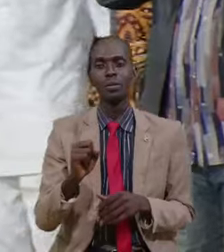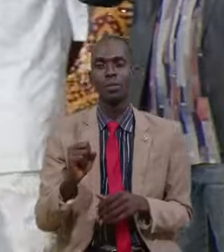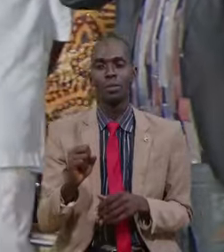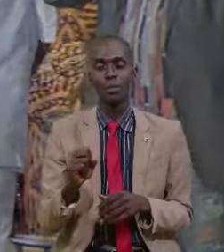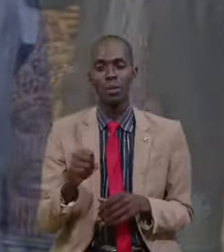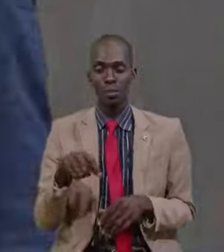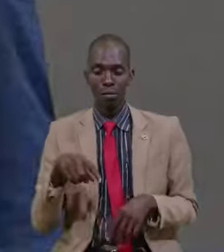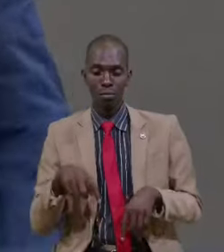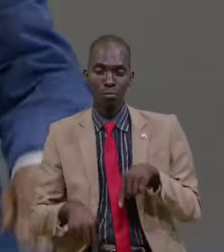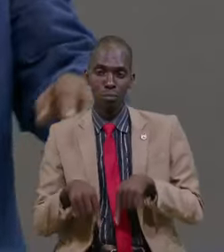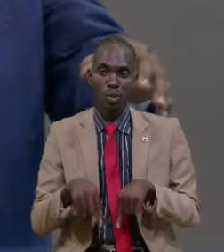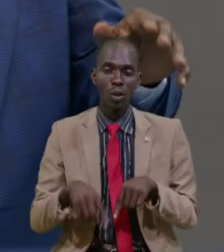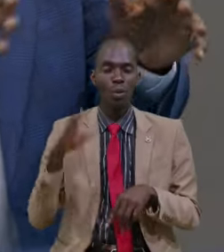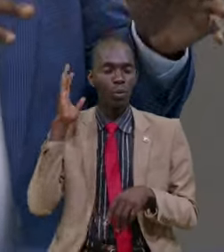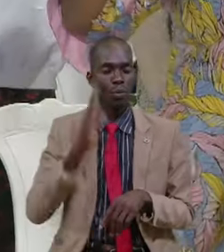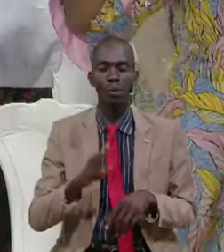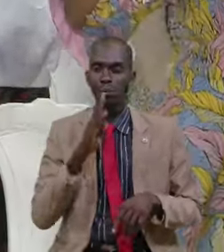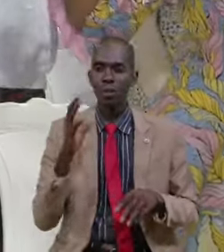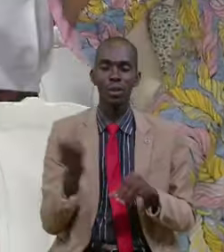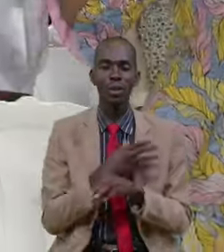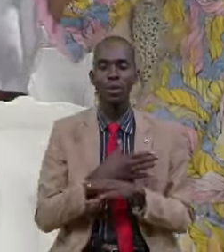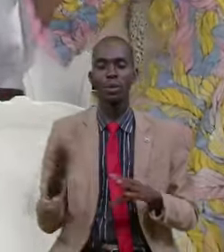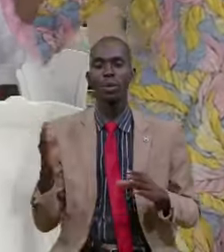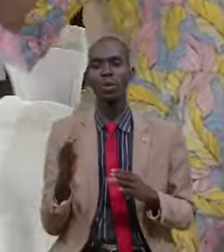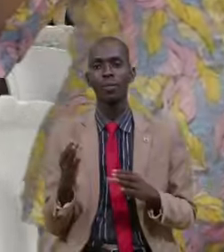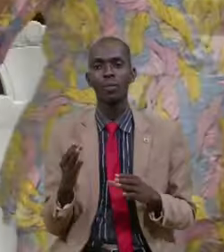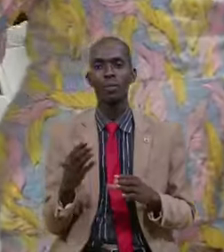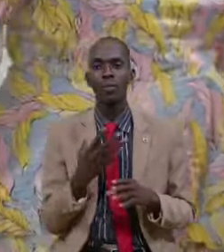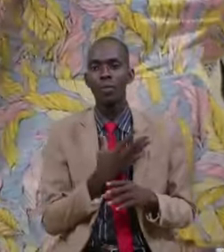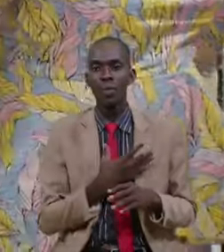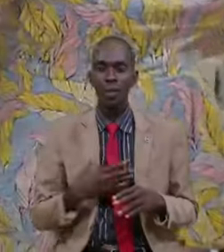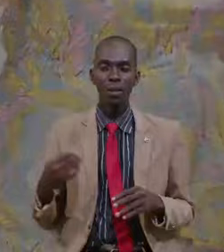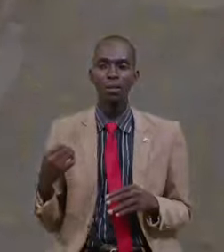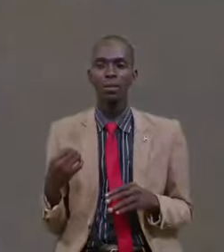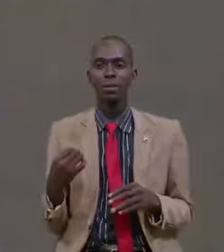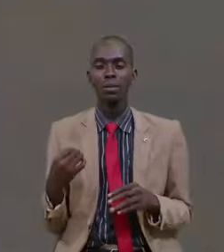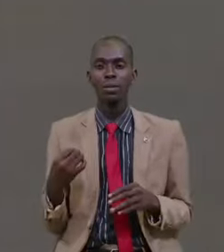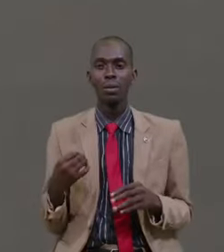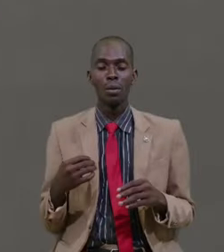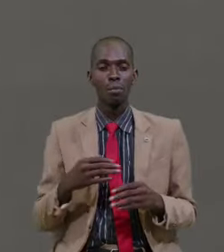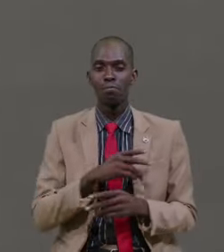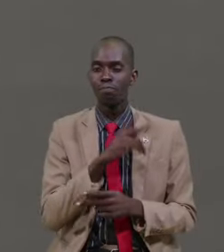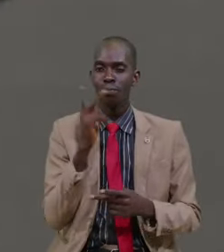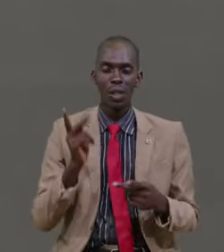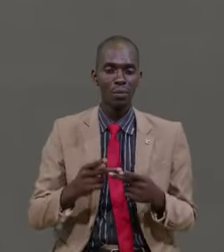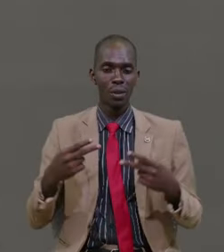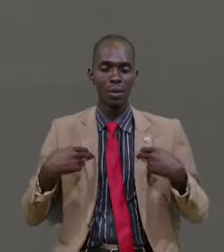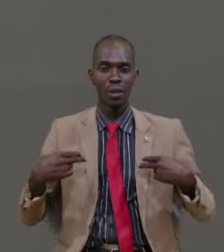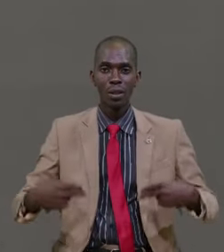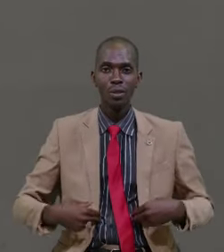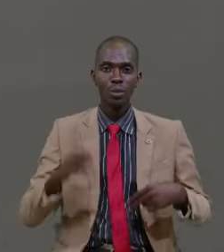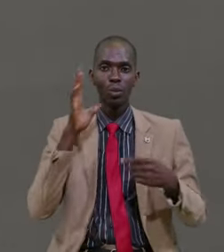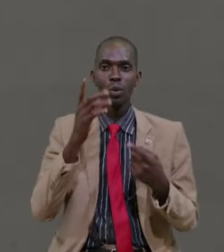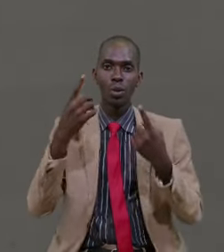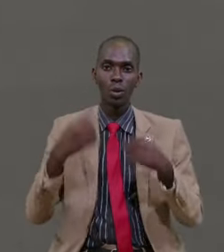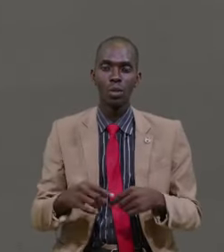Paralysis will vanish away. And wholeness, perfect soundness, will come in